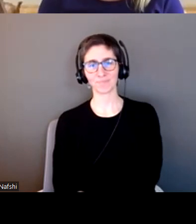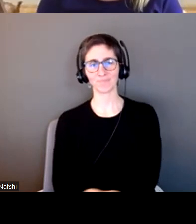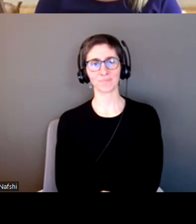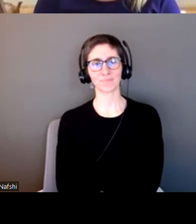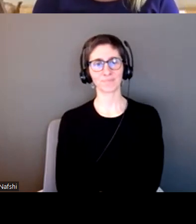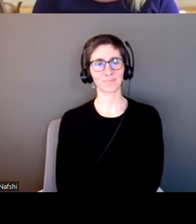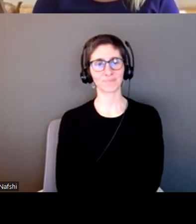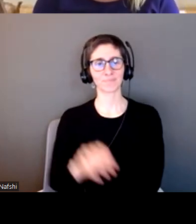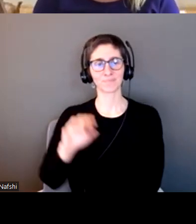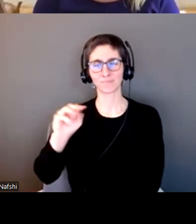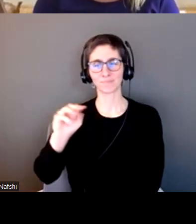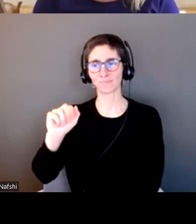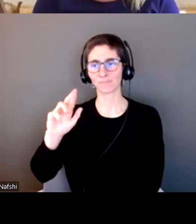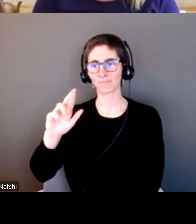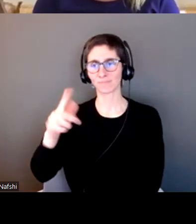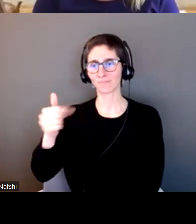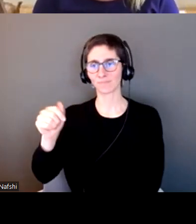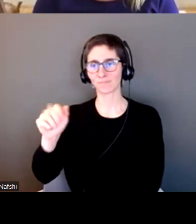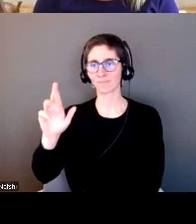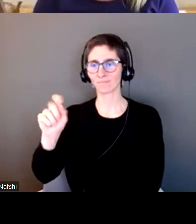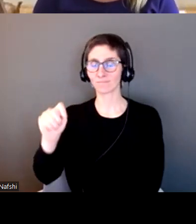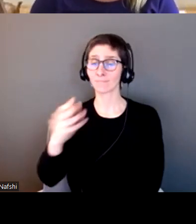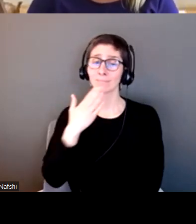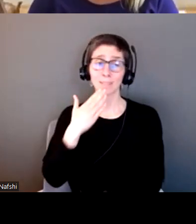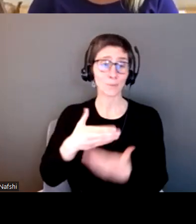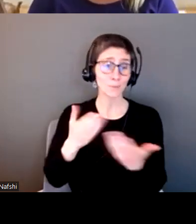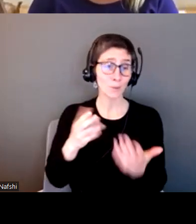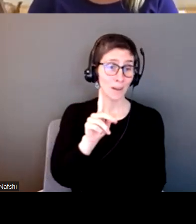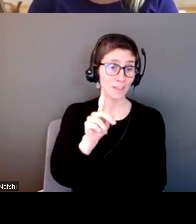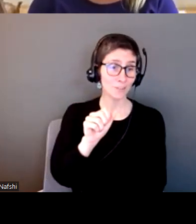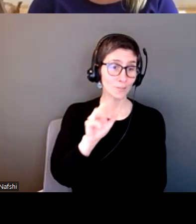Thanks so much, Karlee. Lisa, I'm going to come to you next.